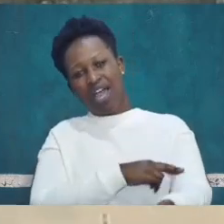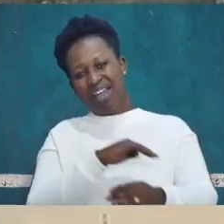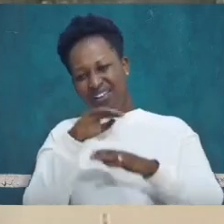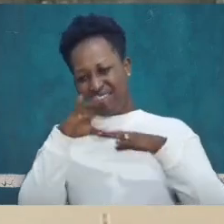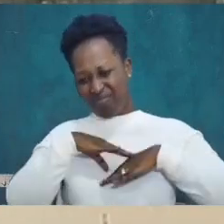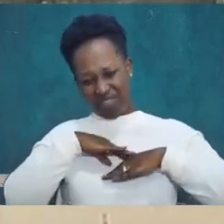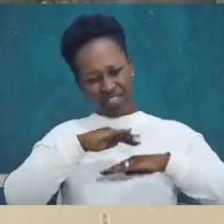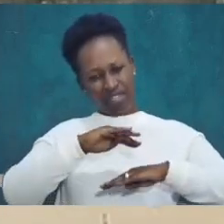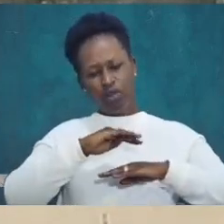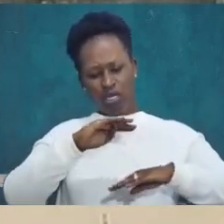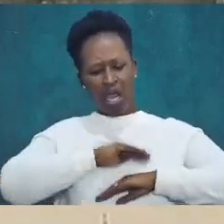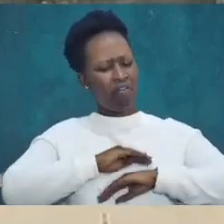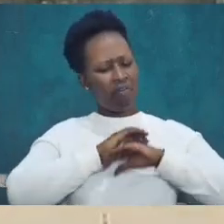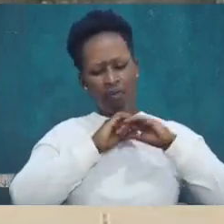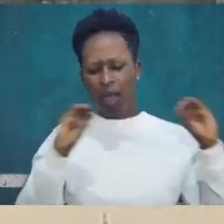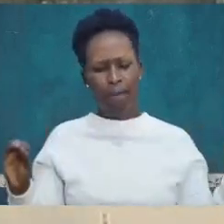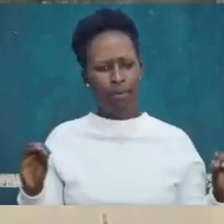our needs. You all know that